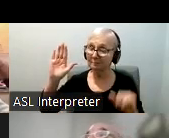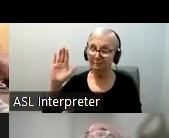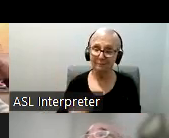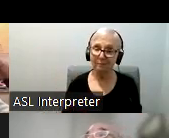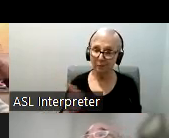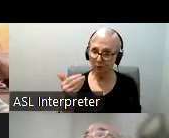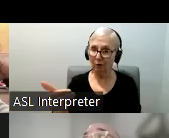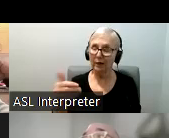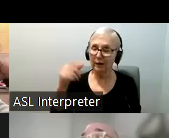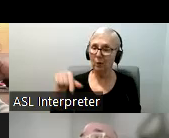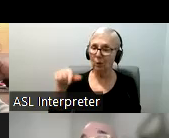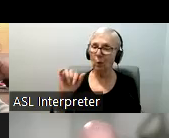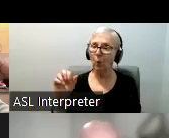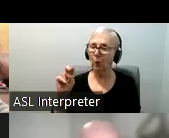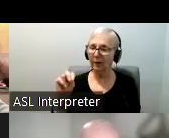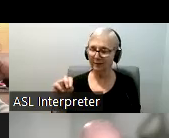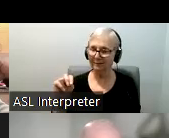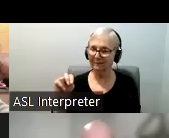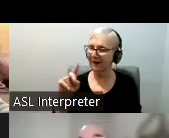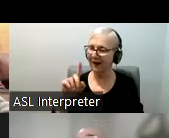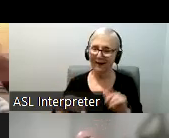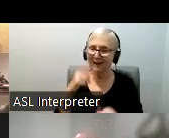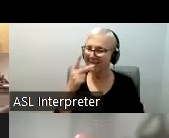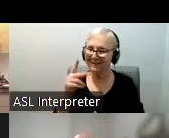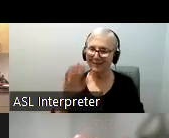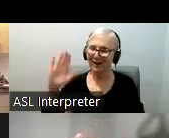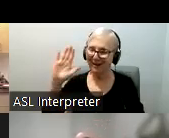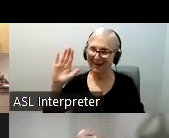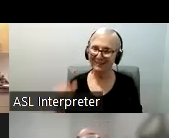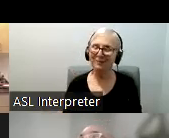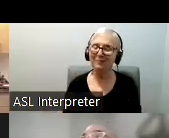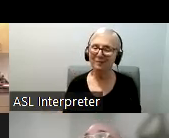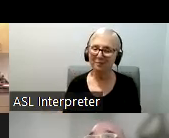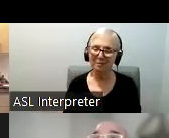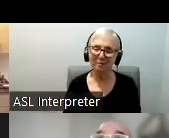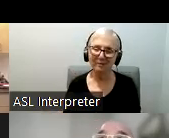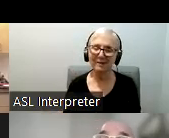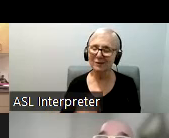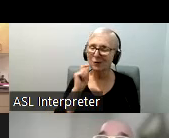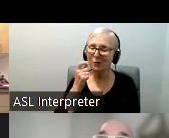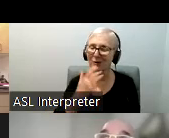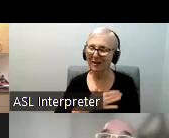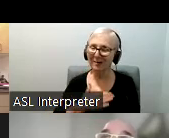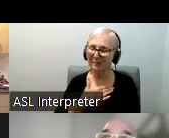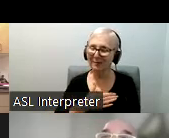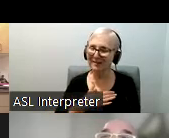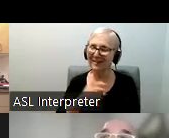Go ahead, Queen. Thank you. I can't see hands, so go ahead, Queen. I know you can't. It's cool. I appreciate you, baby.